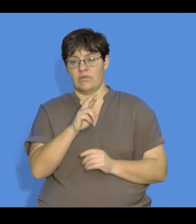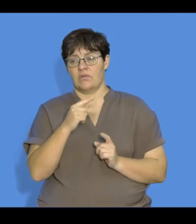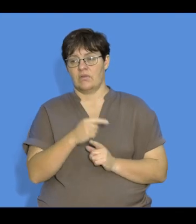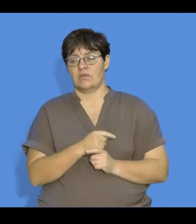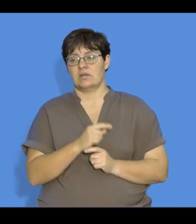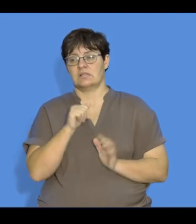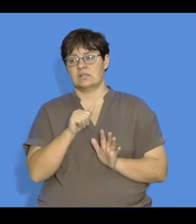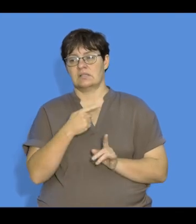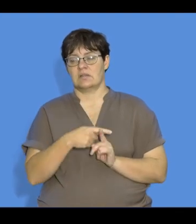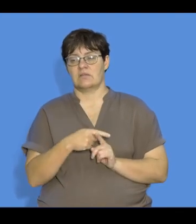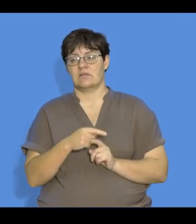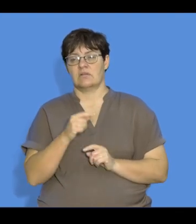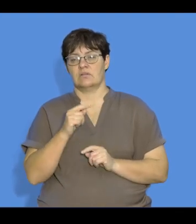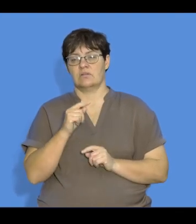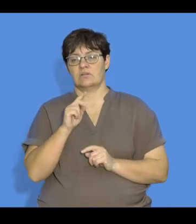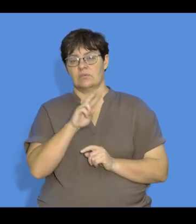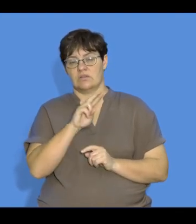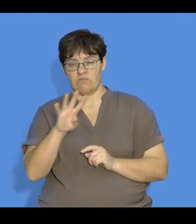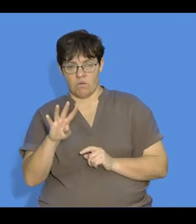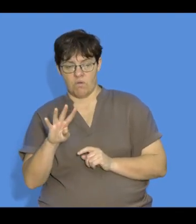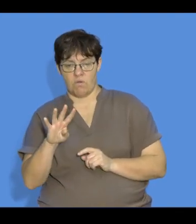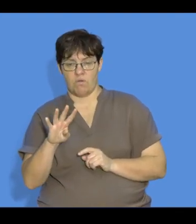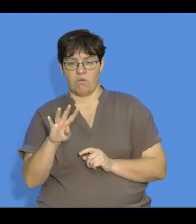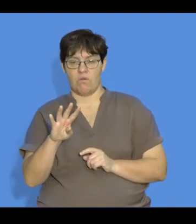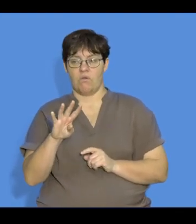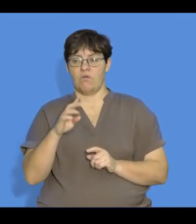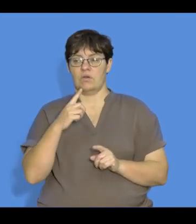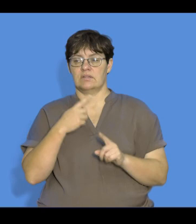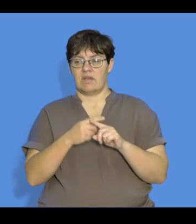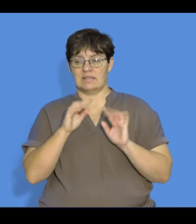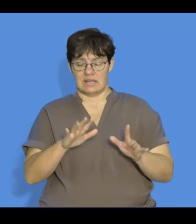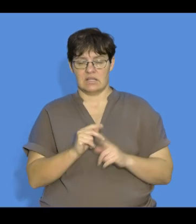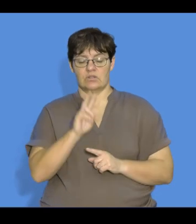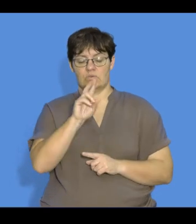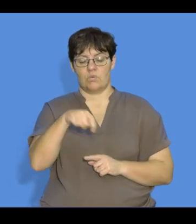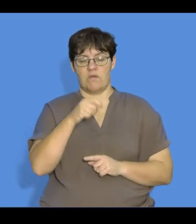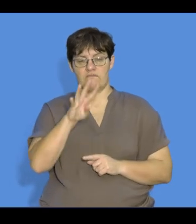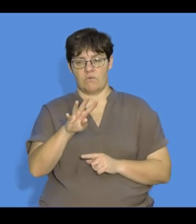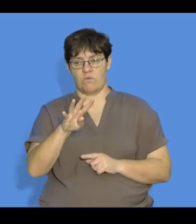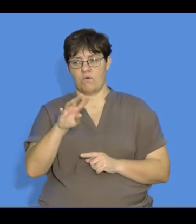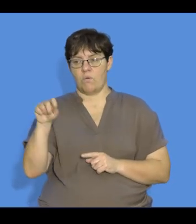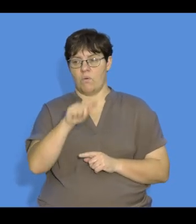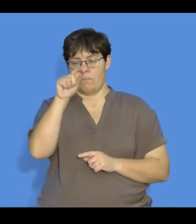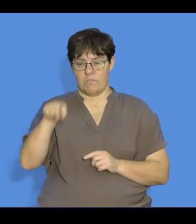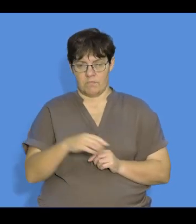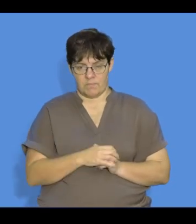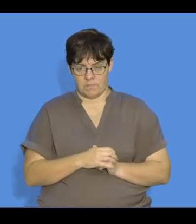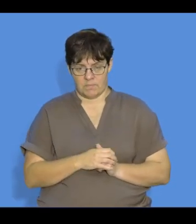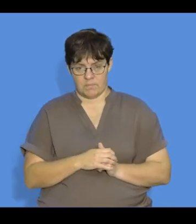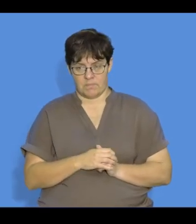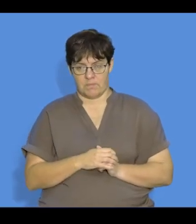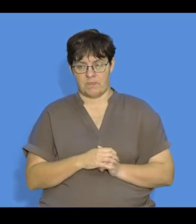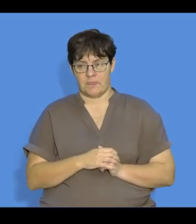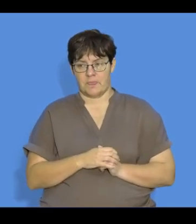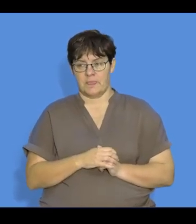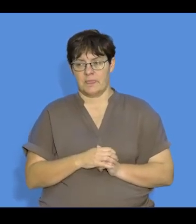to 6 times 4, that gives us 24, divided by 10, which is 2.4 ohms, right?